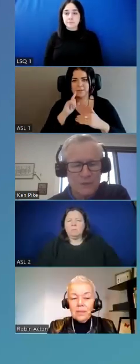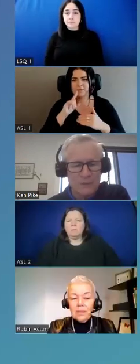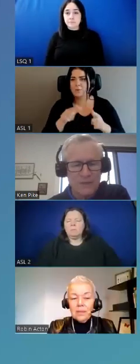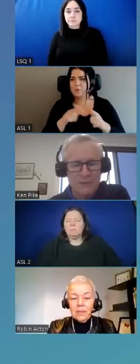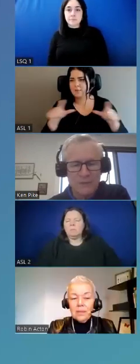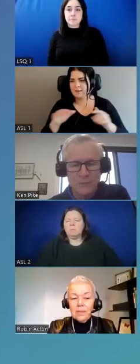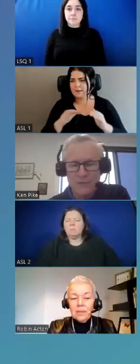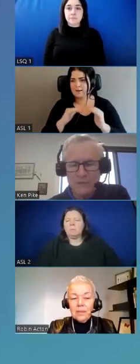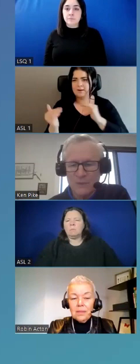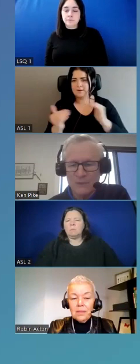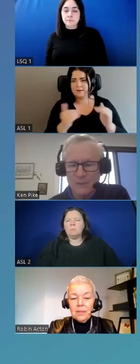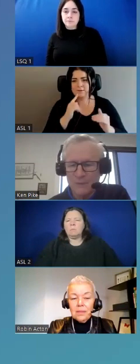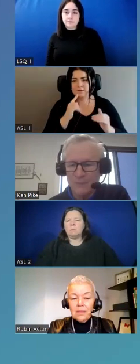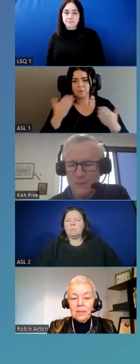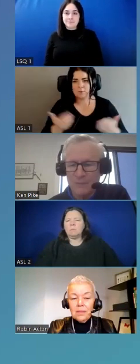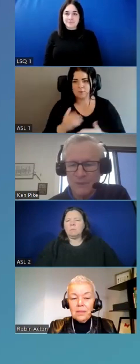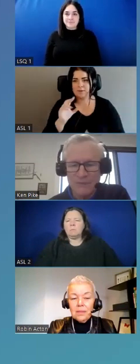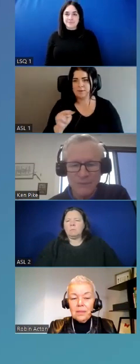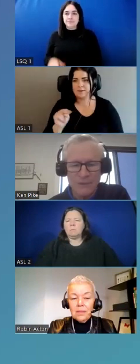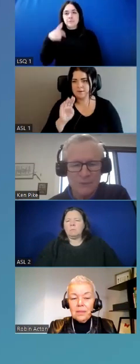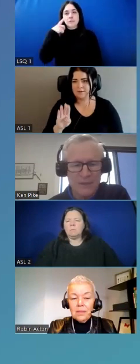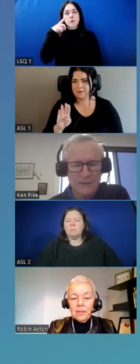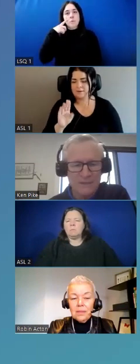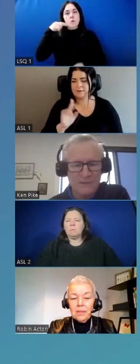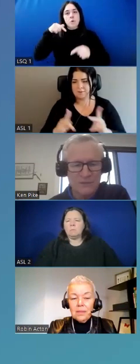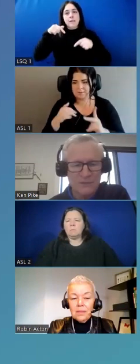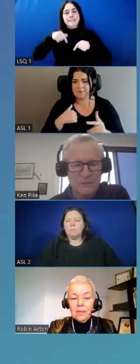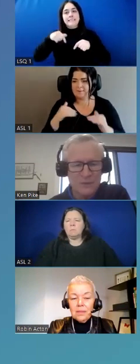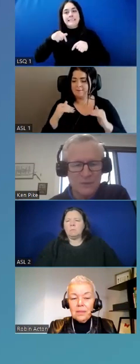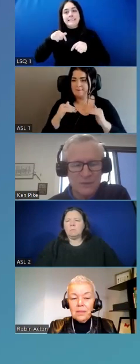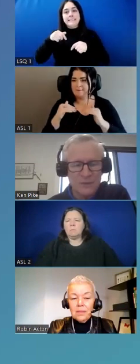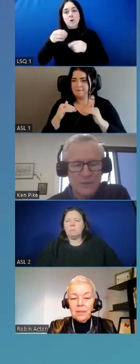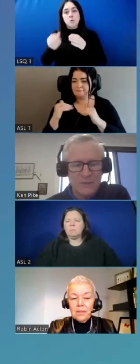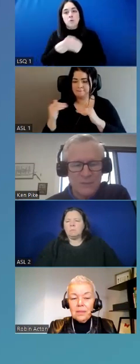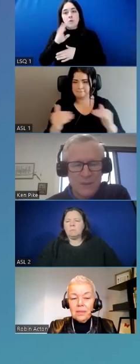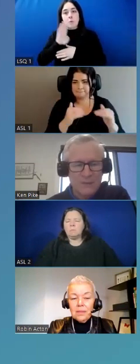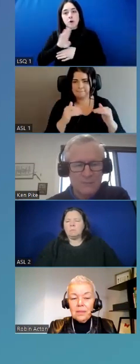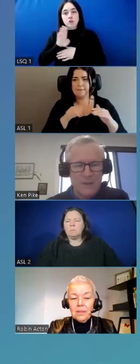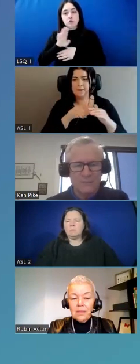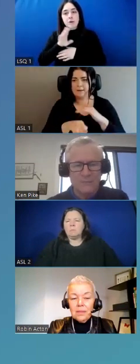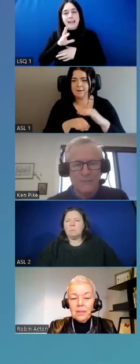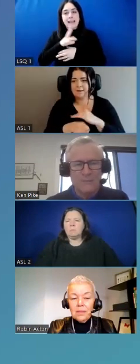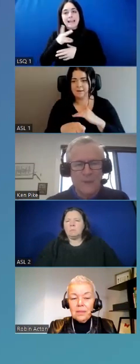So here in New Brunswick, people have equal access to